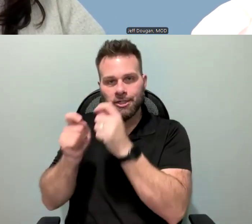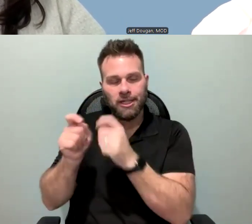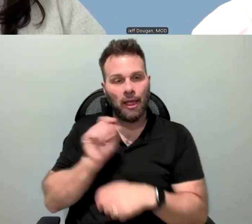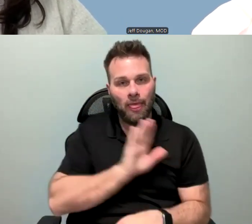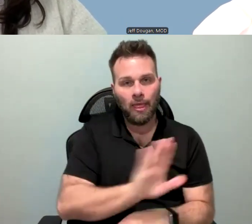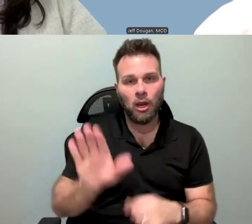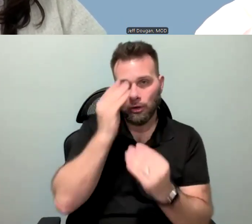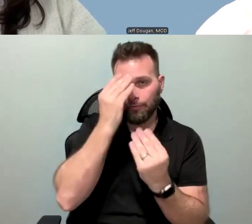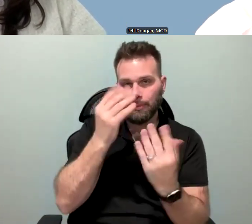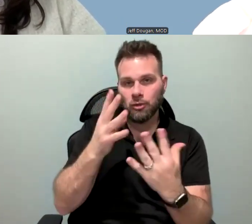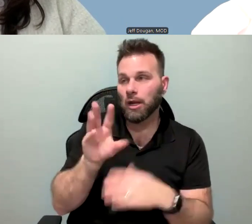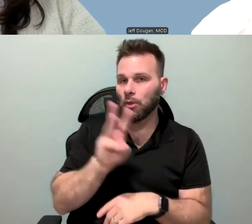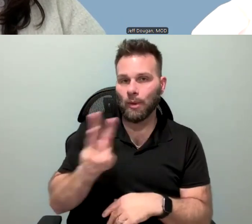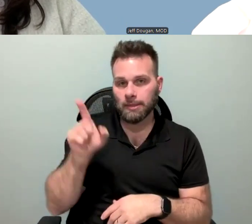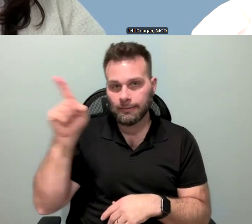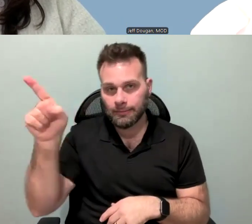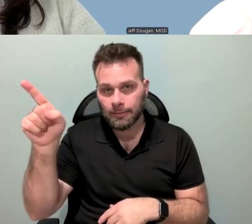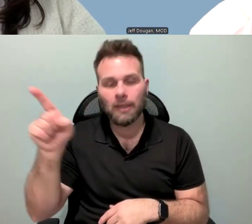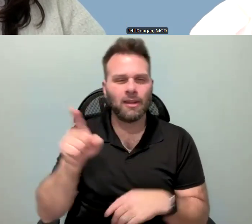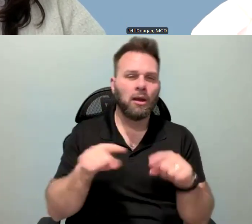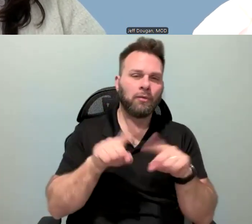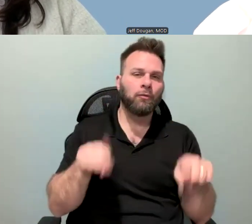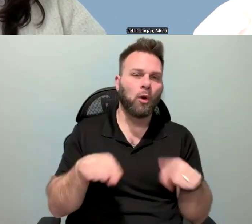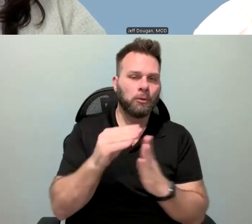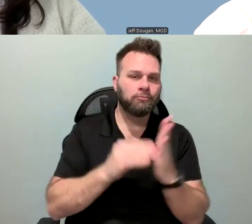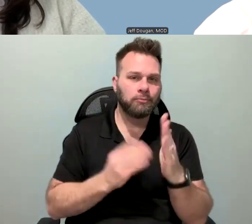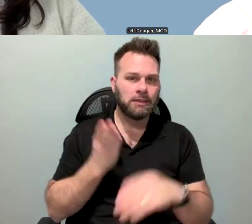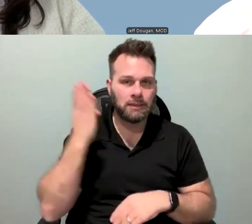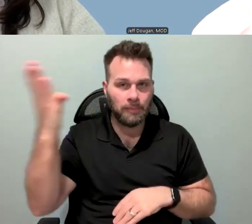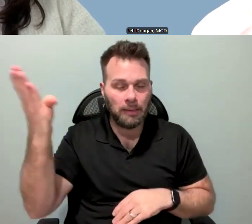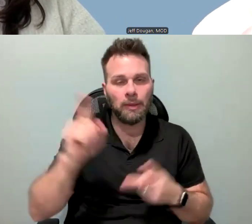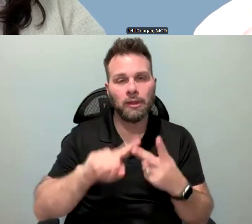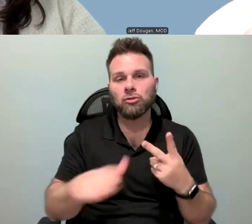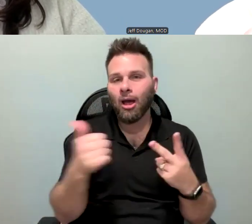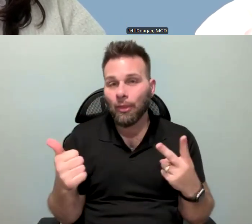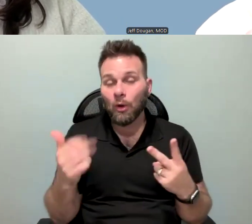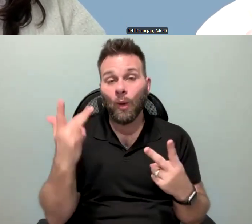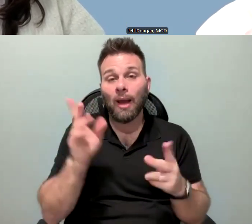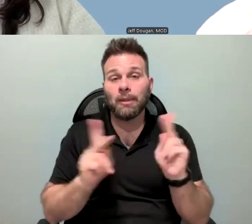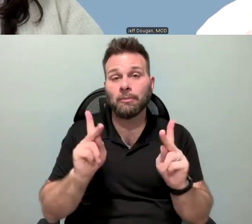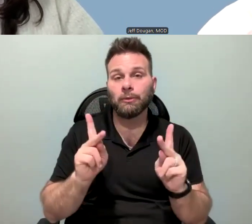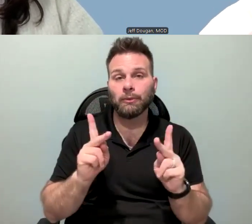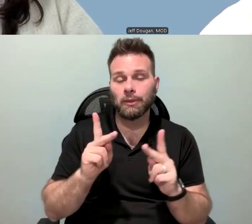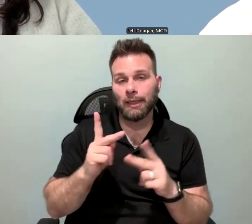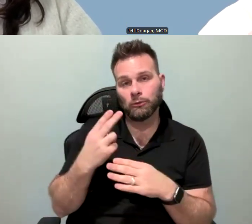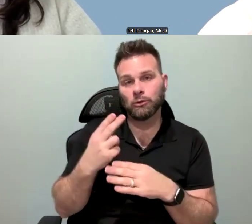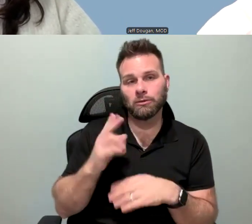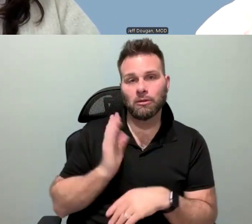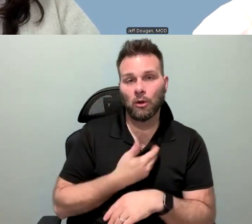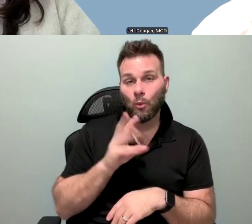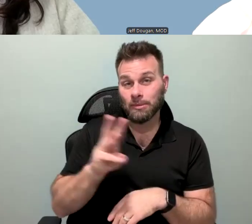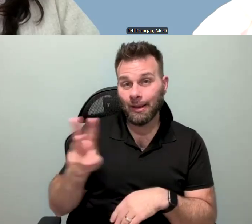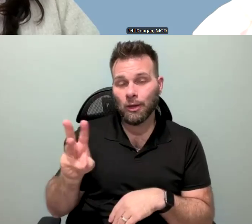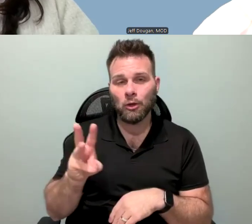in a reasonable period of time, but you can also look for other commissions using our searchable database or downloadable spreadsheet. So you can communicate and connect